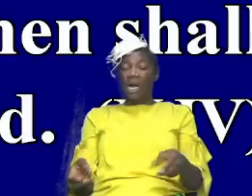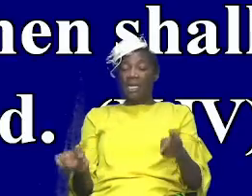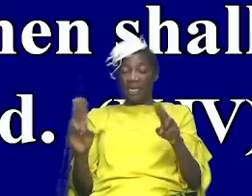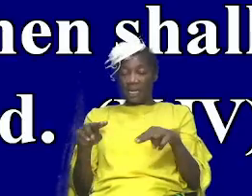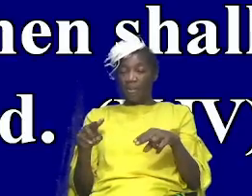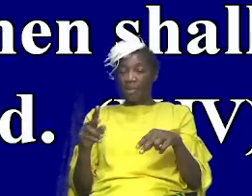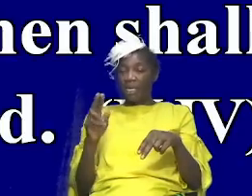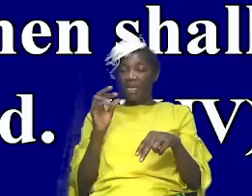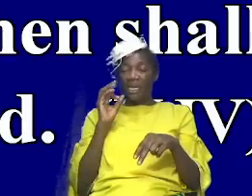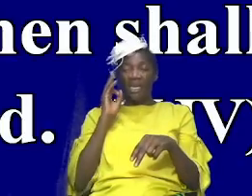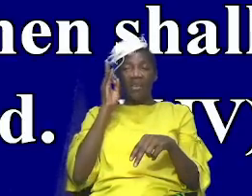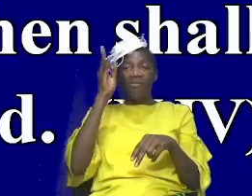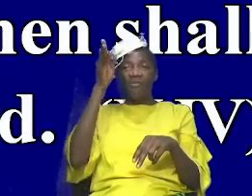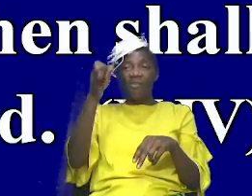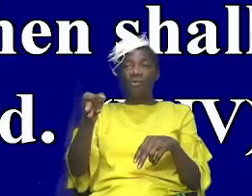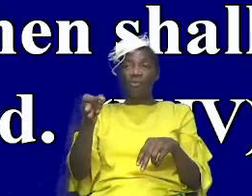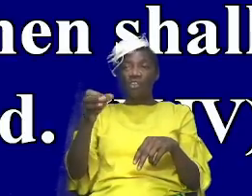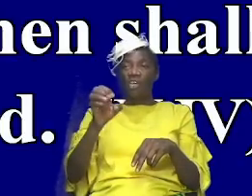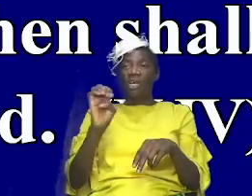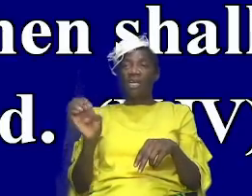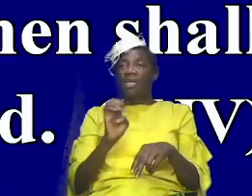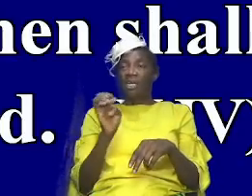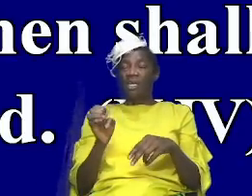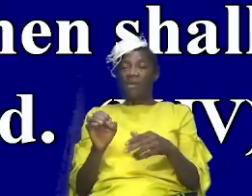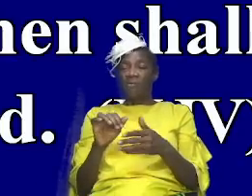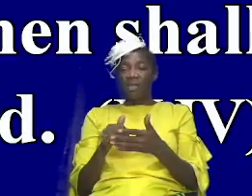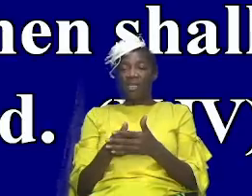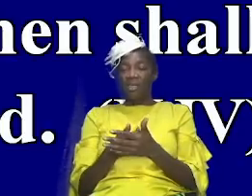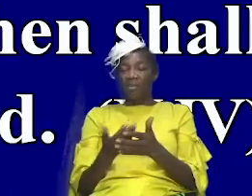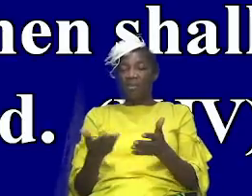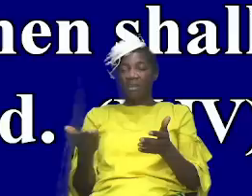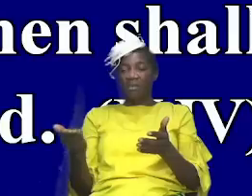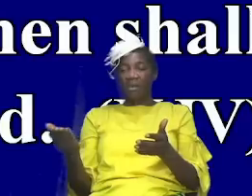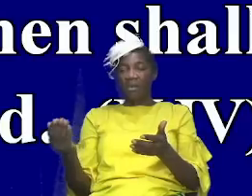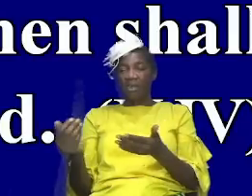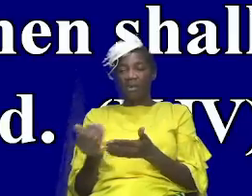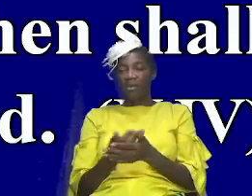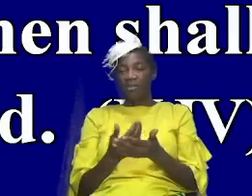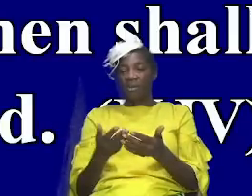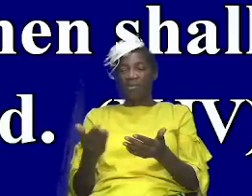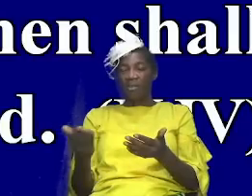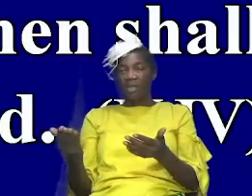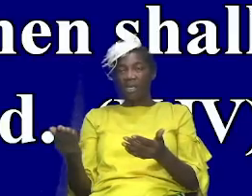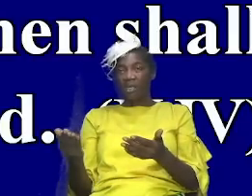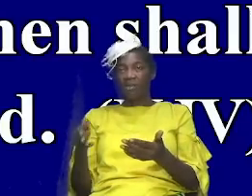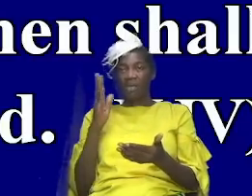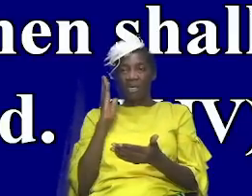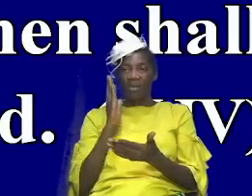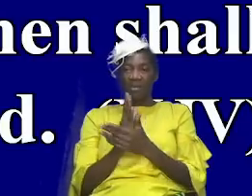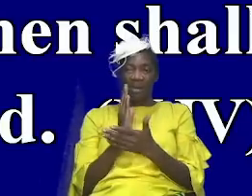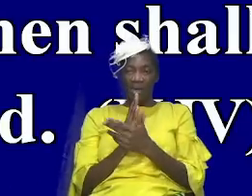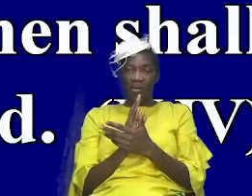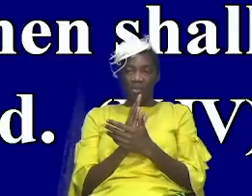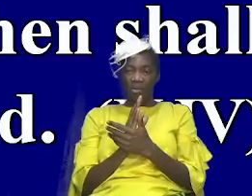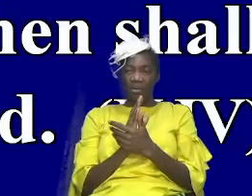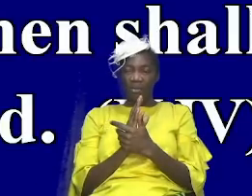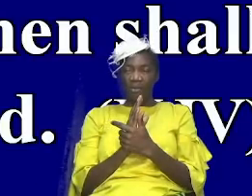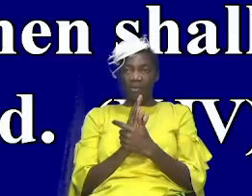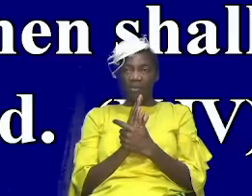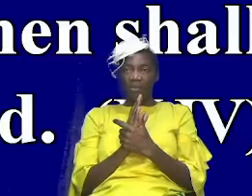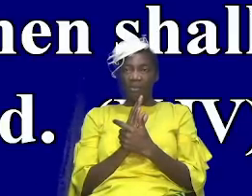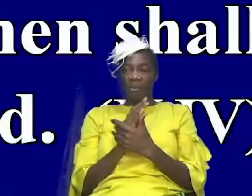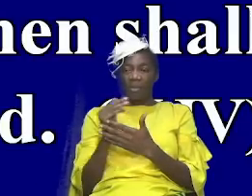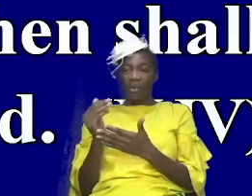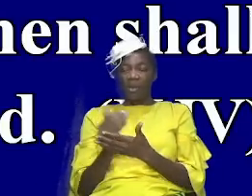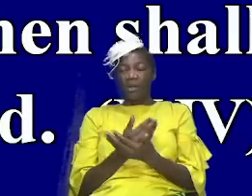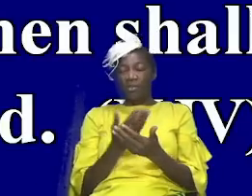Paul was saying something, that even though these things are there, some things we will resolve and get to the bottom of it. Some